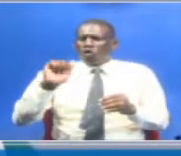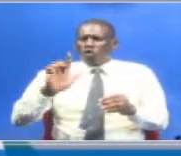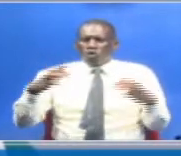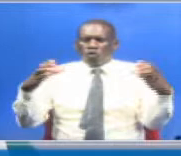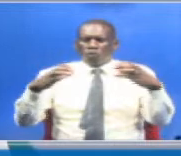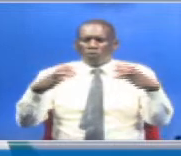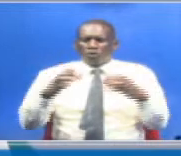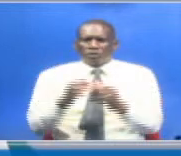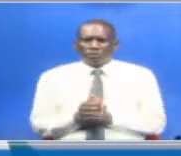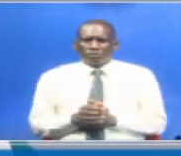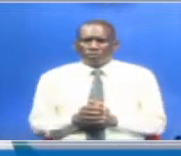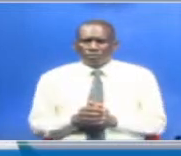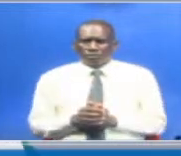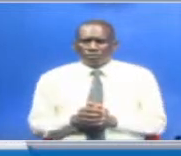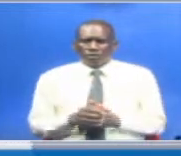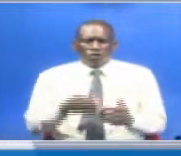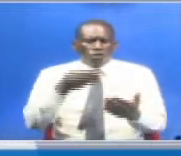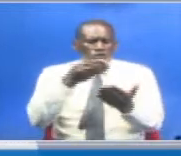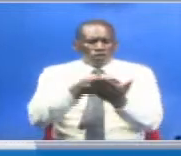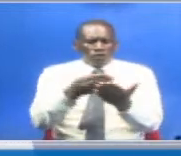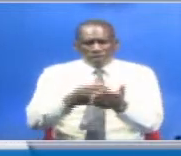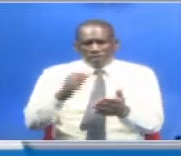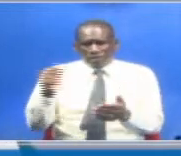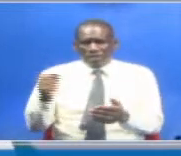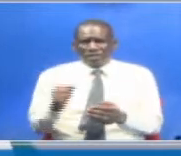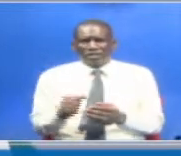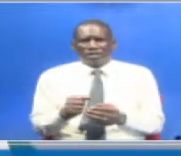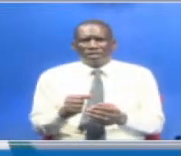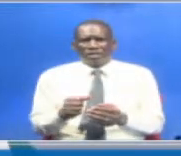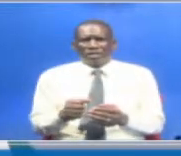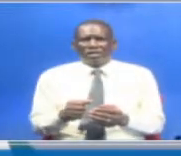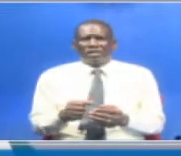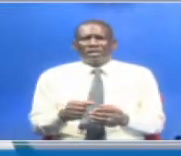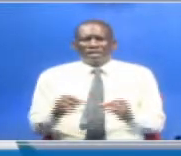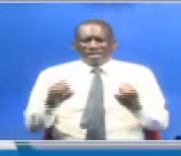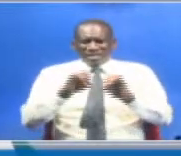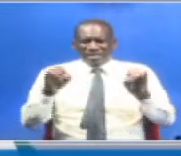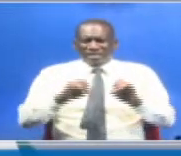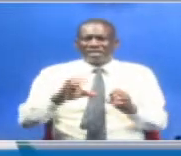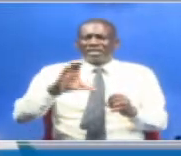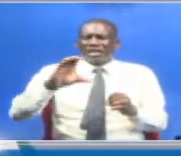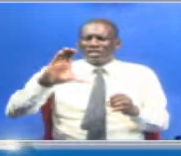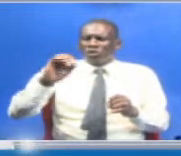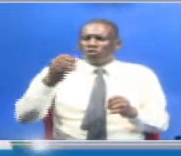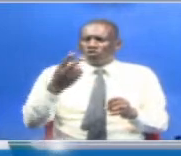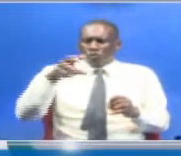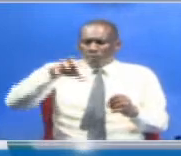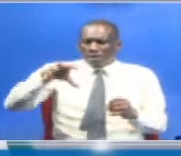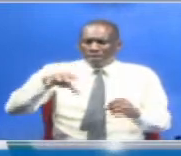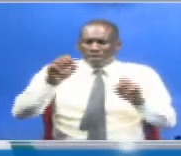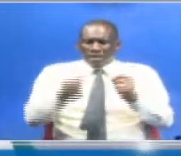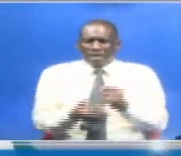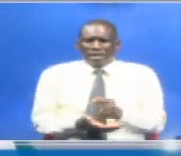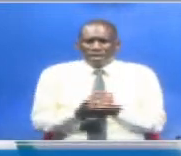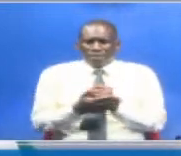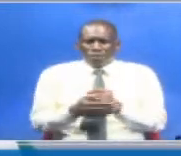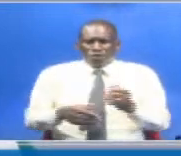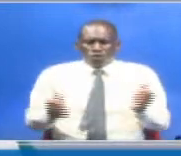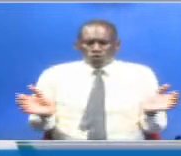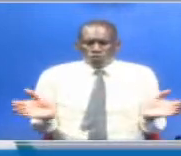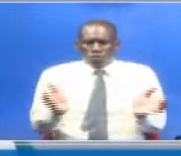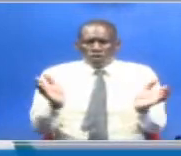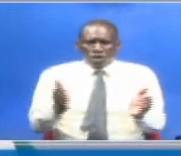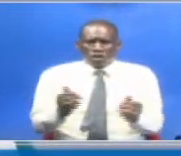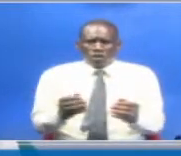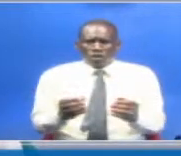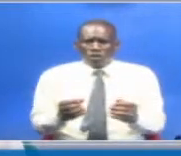On the finance side, credible and high-integrity carbon markets can help mobilize flows of cross-border